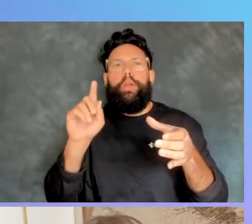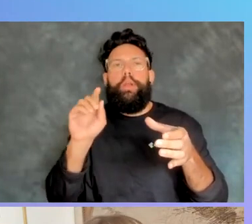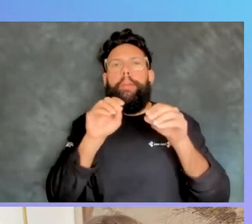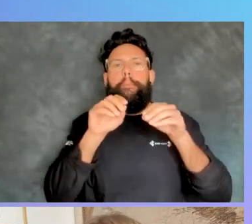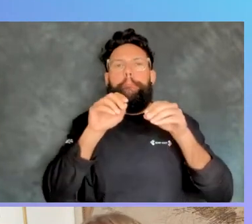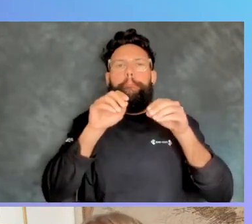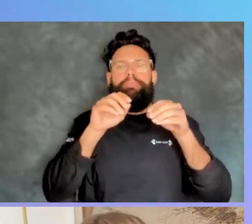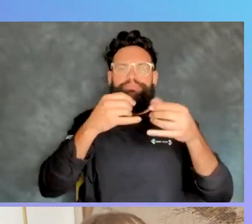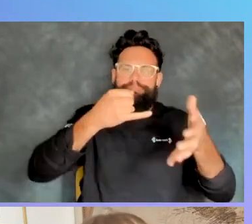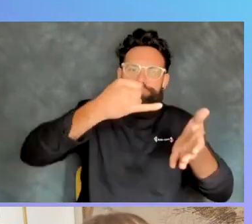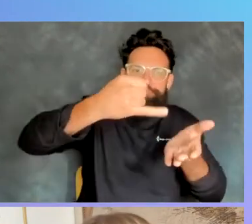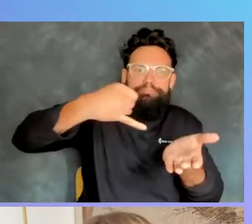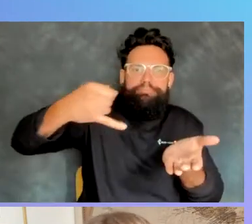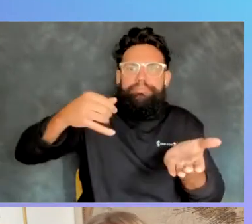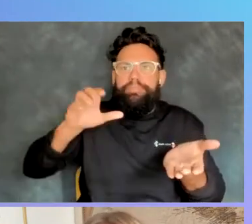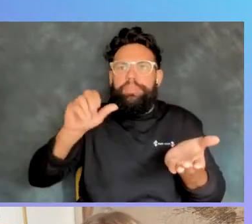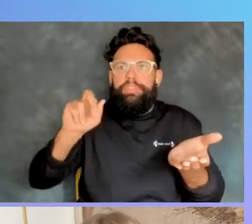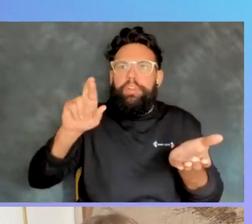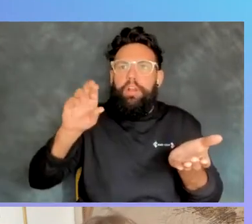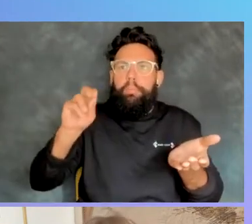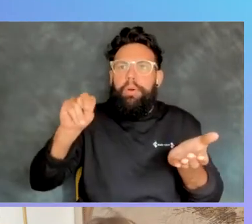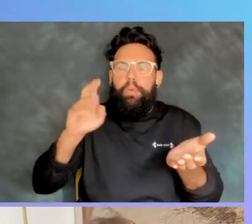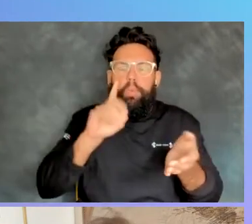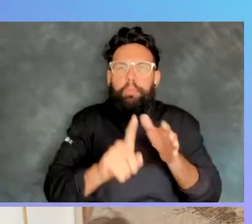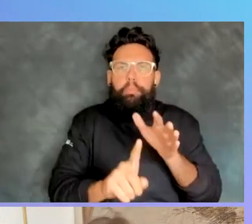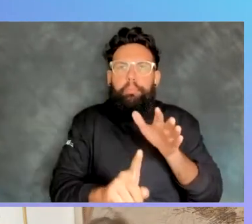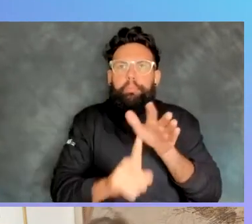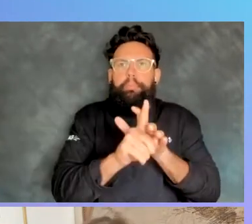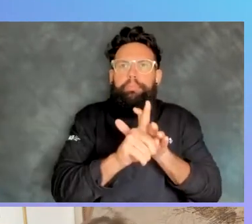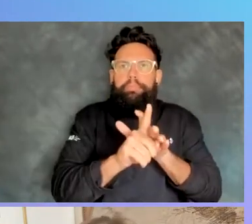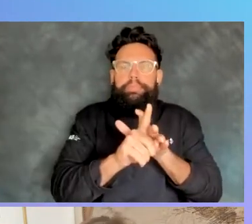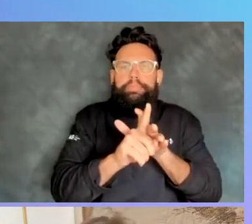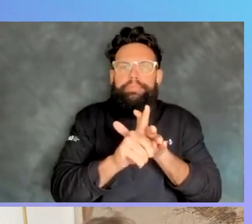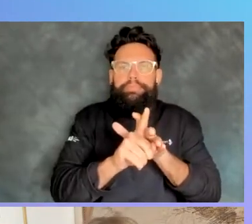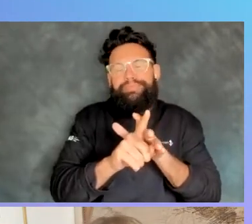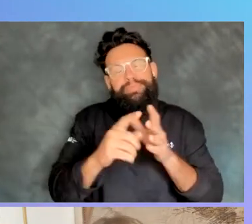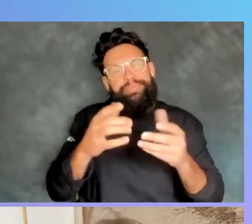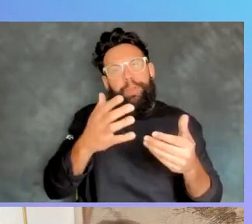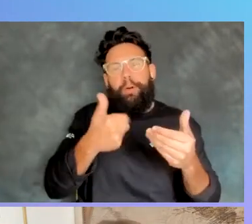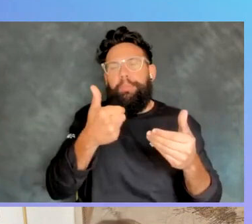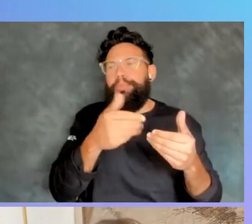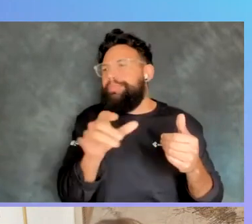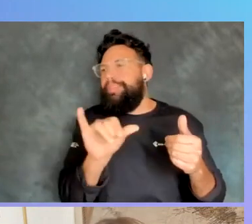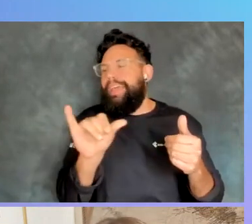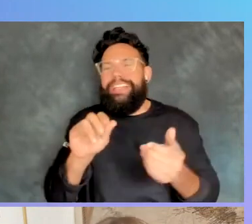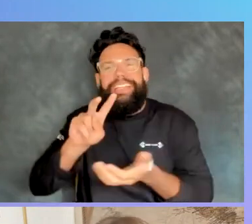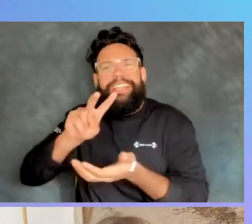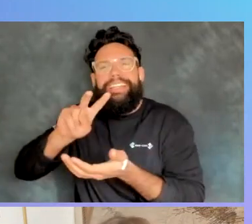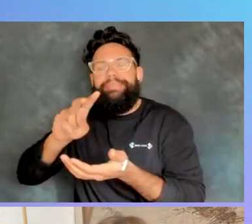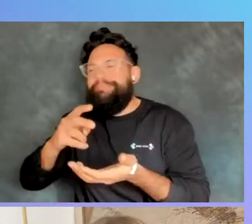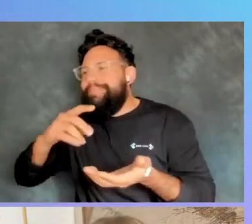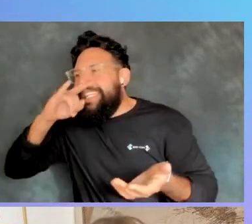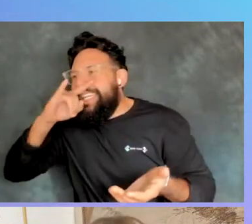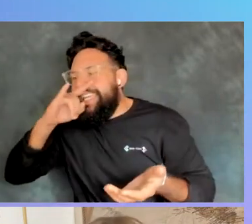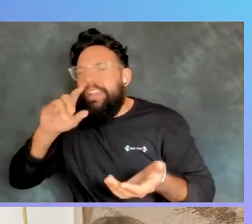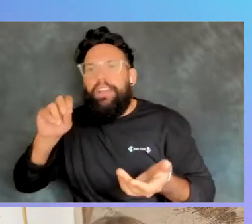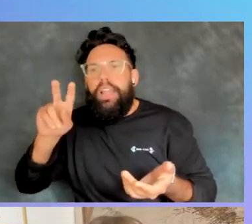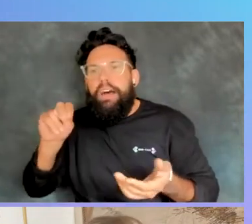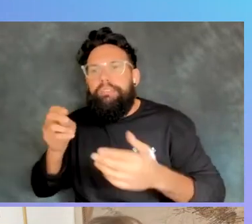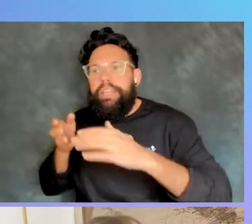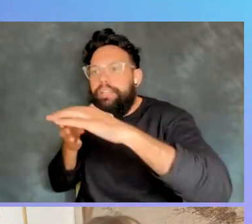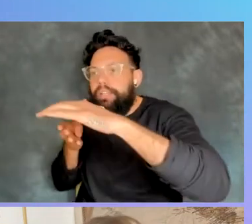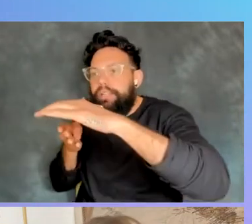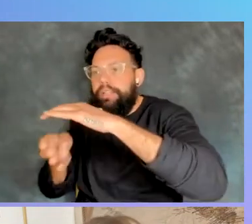heat using what's called a fuser. I describe it as kind of like an easy bake oven. So you slide the paper through it and there's heating coils above,